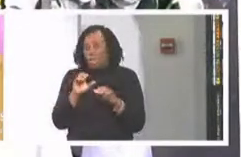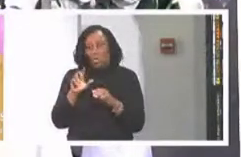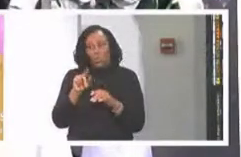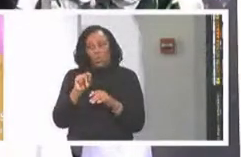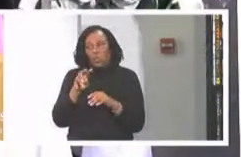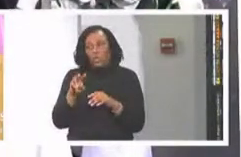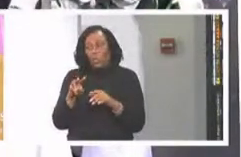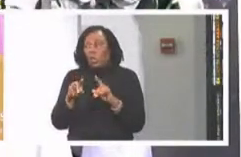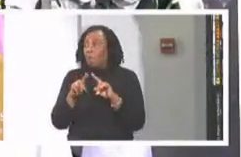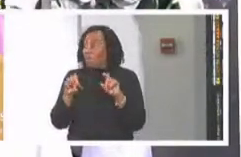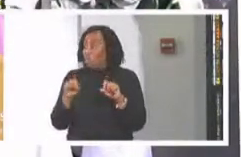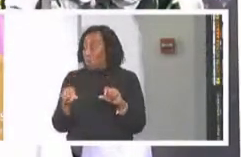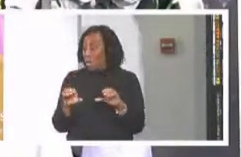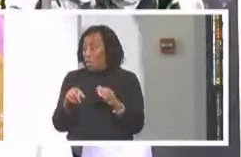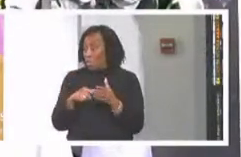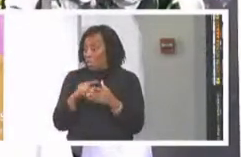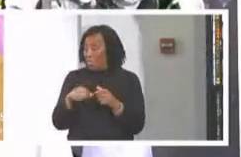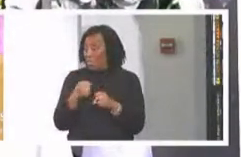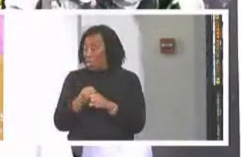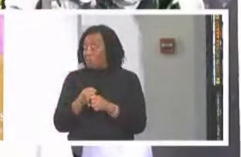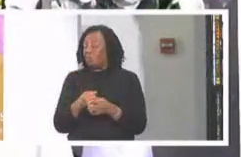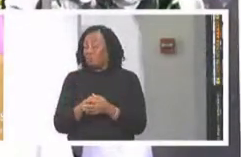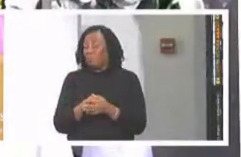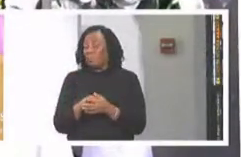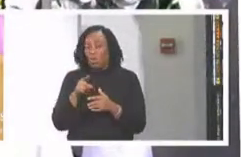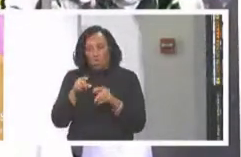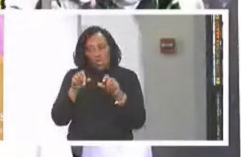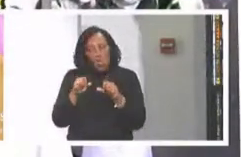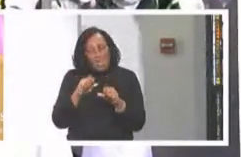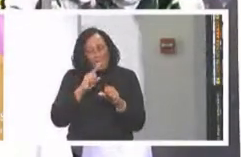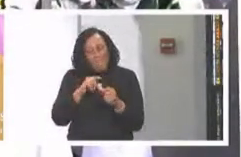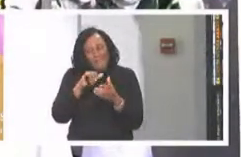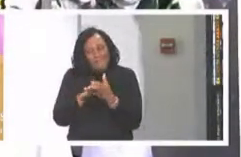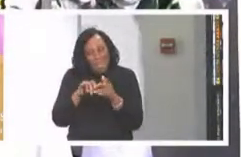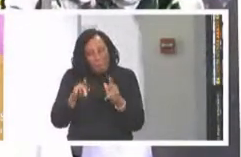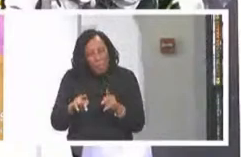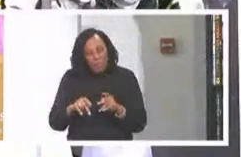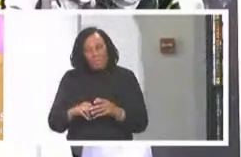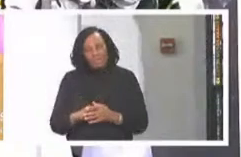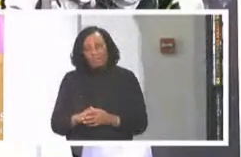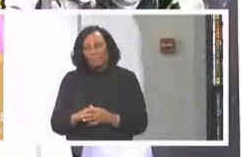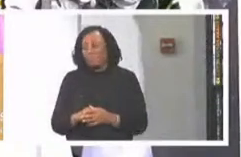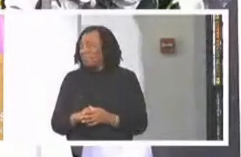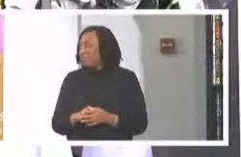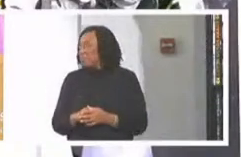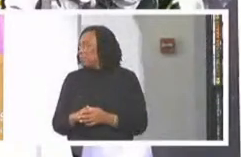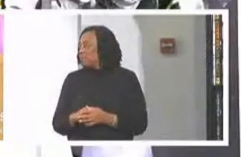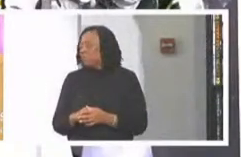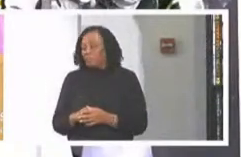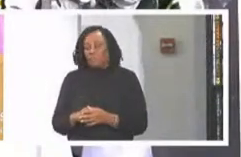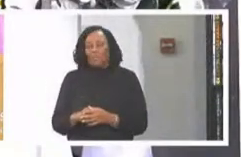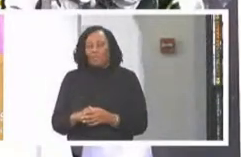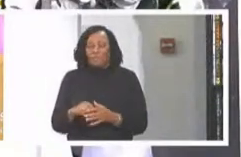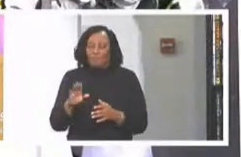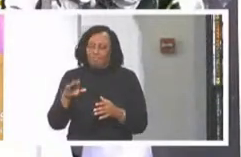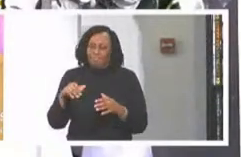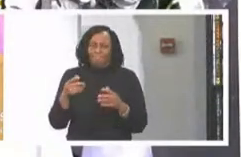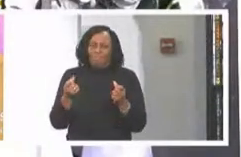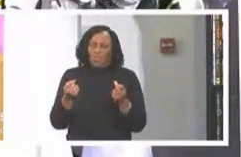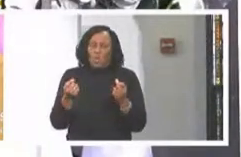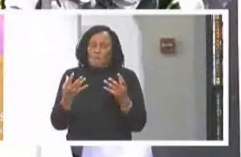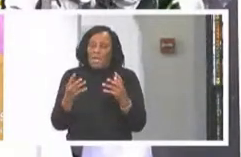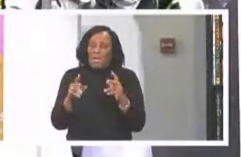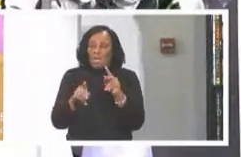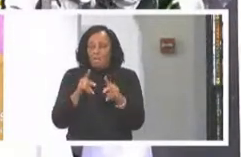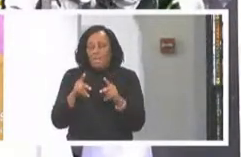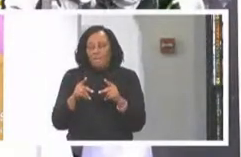can do it in 2023. You can be that person. Let me tell you, there are so many hurting people, even